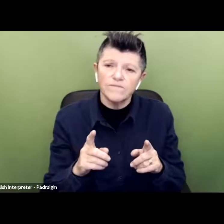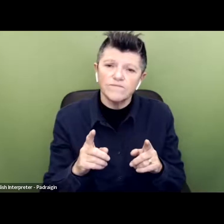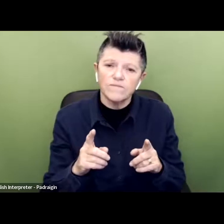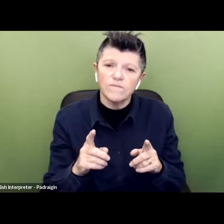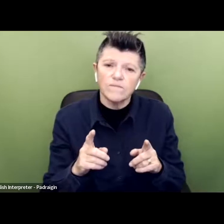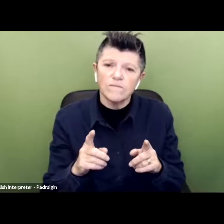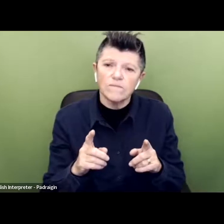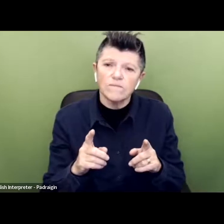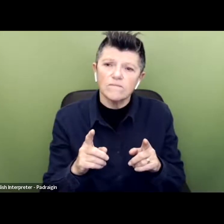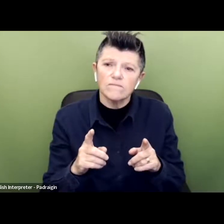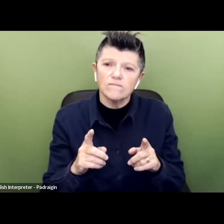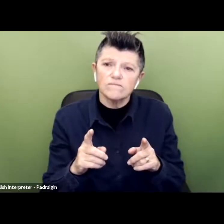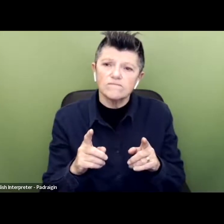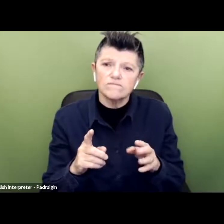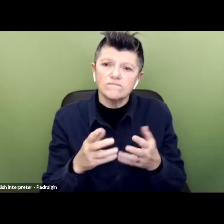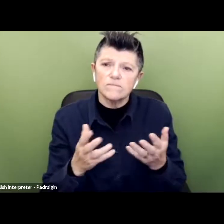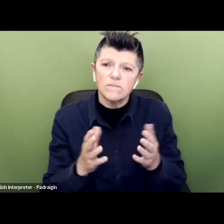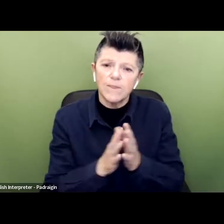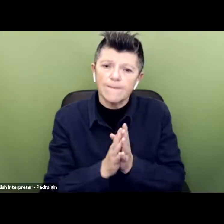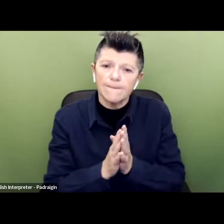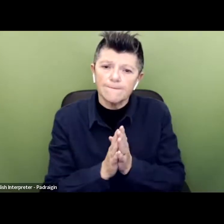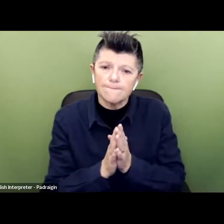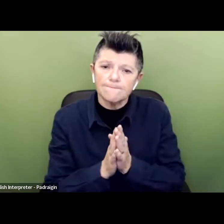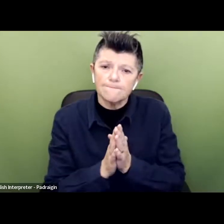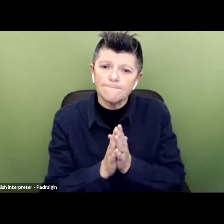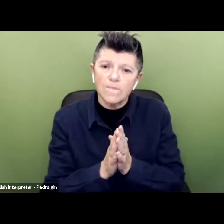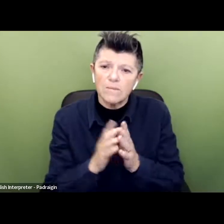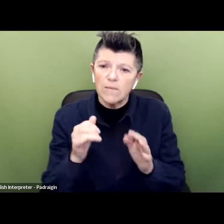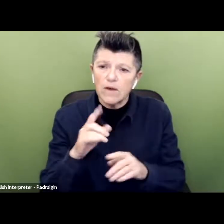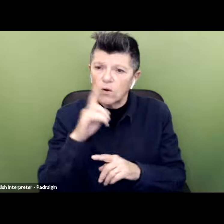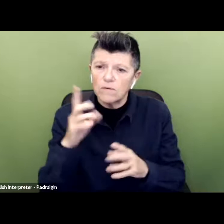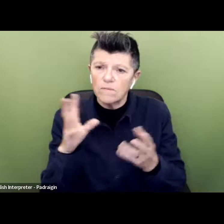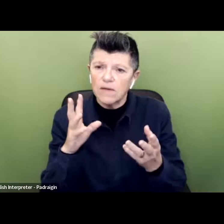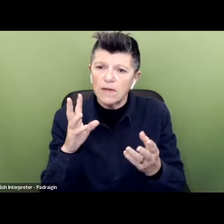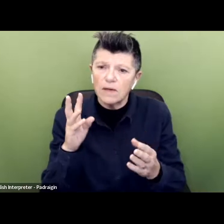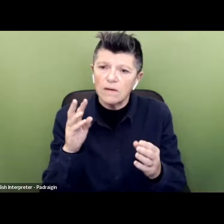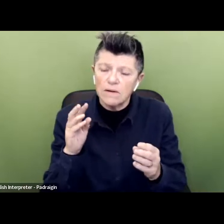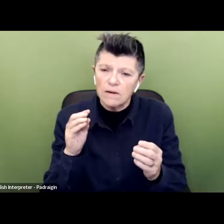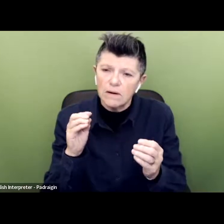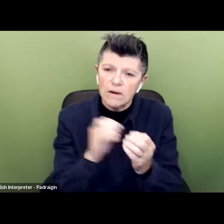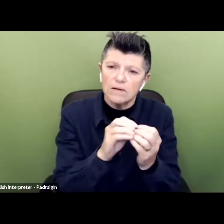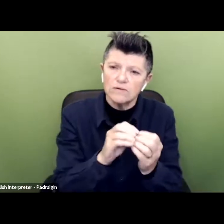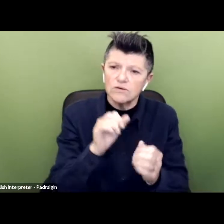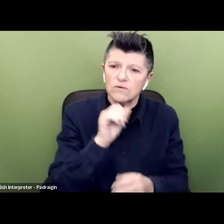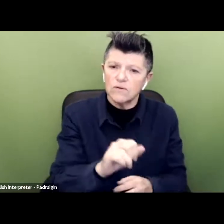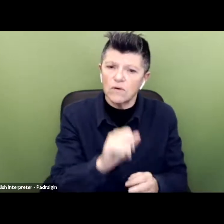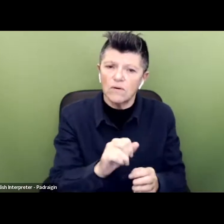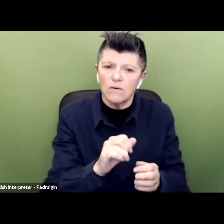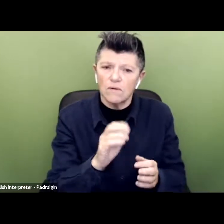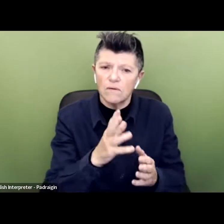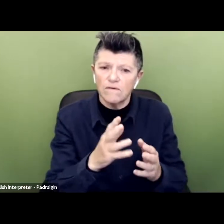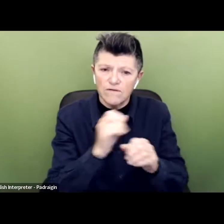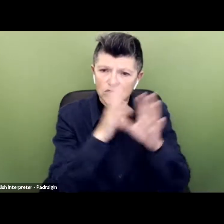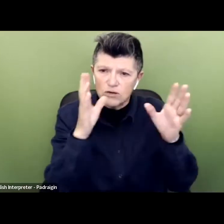mapped onto your economic position. It has different dynamics which are linked to digital connectiveness. Of course, that made me